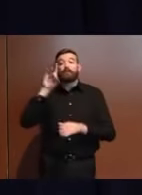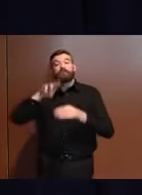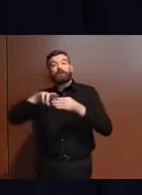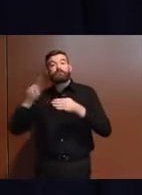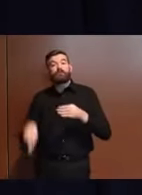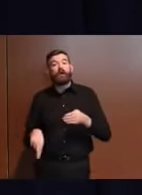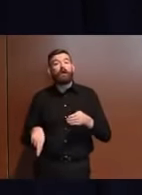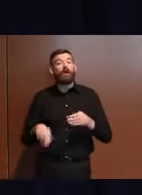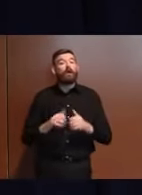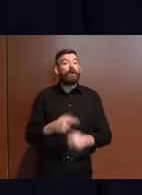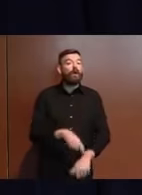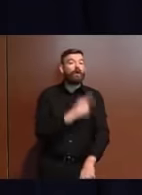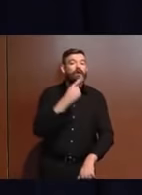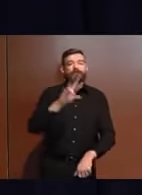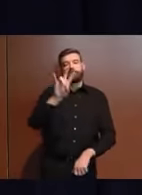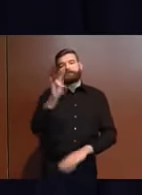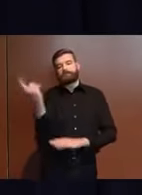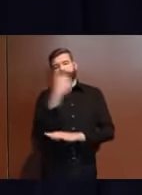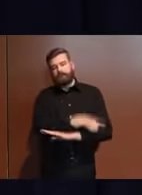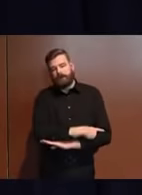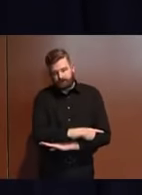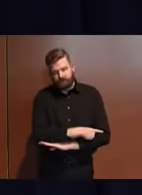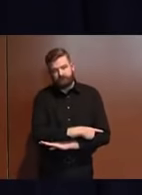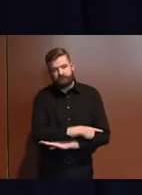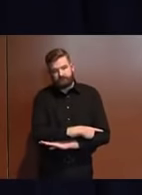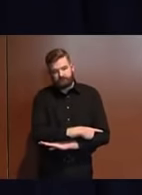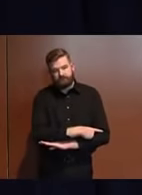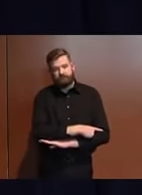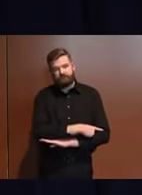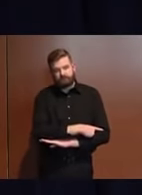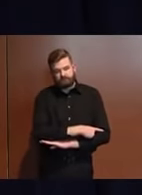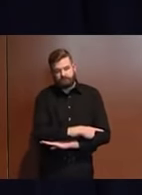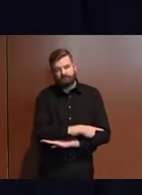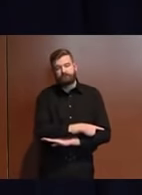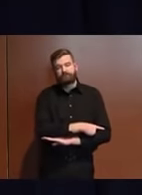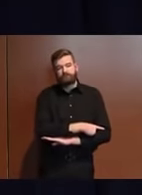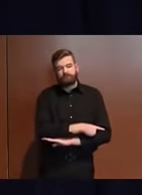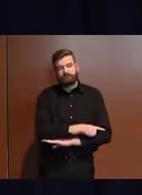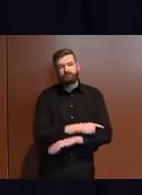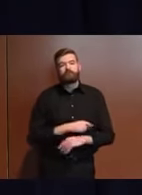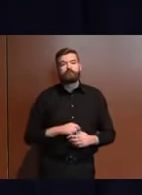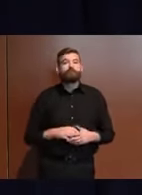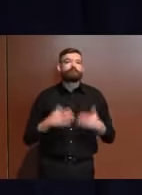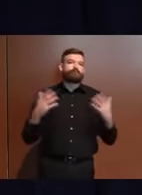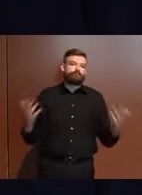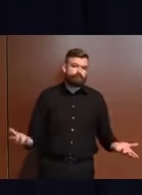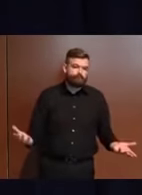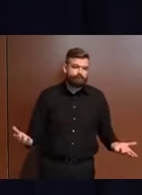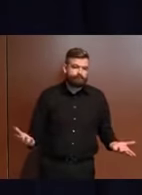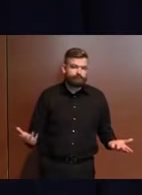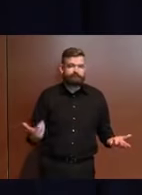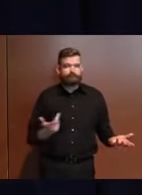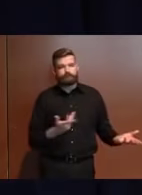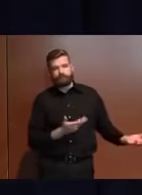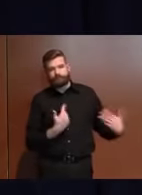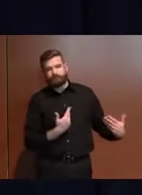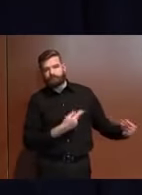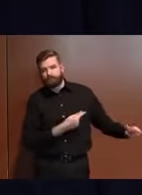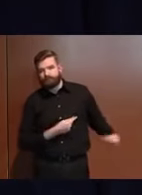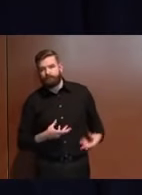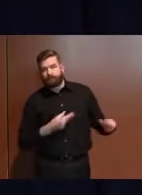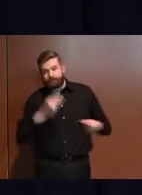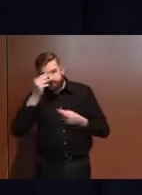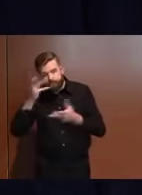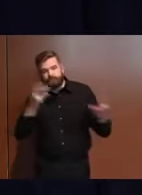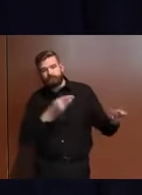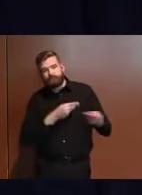test specimen collected and getting the result. As a result, we're getting positive tests right now from individuals